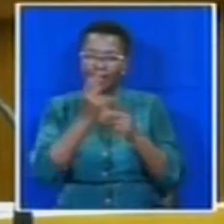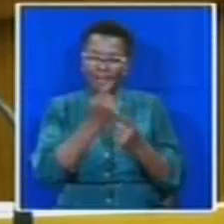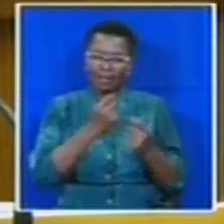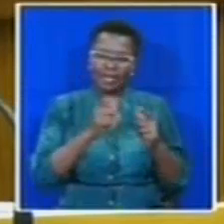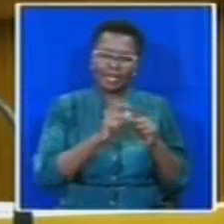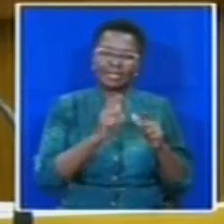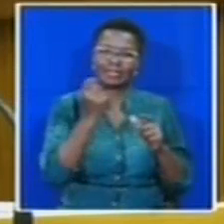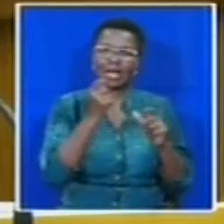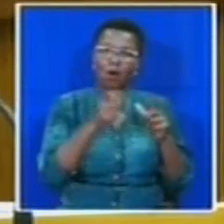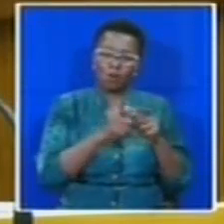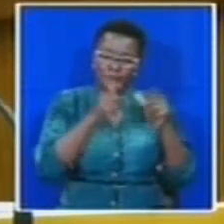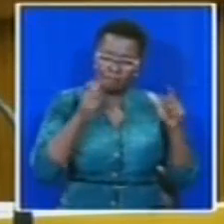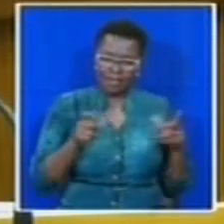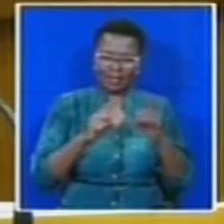smile.